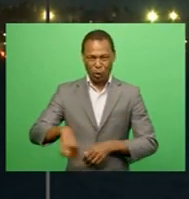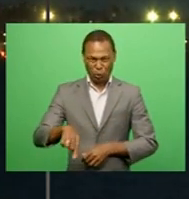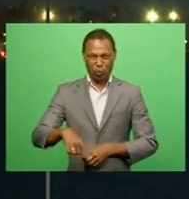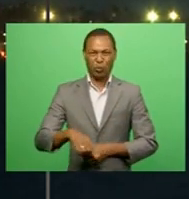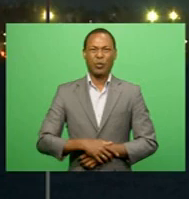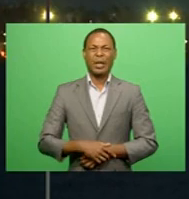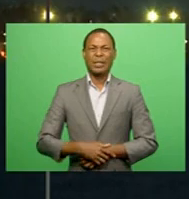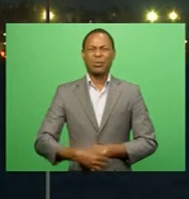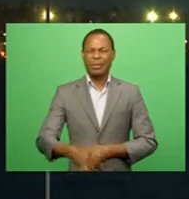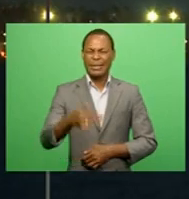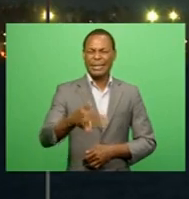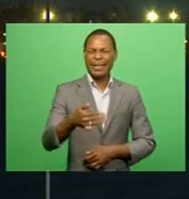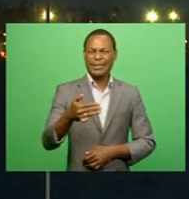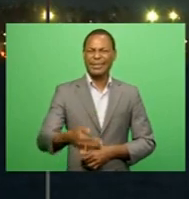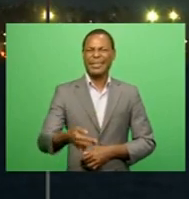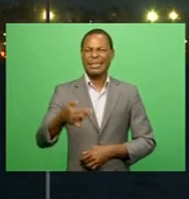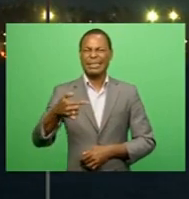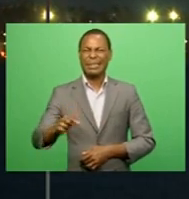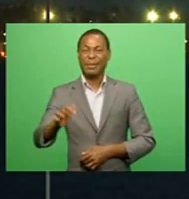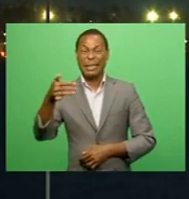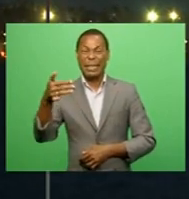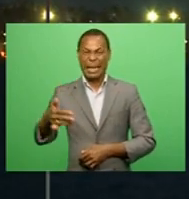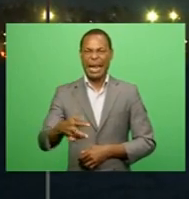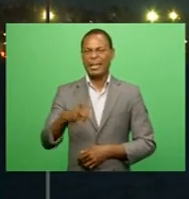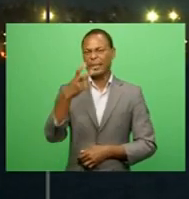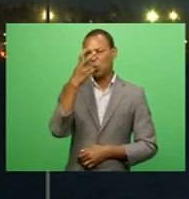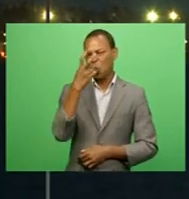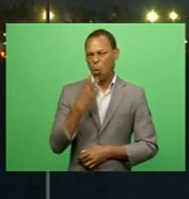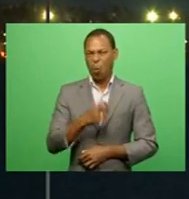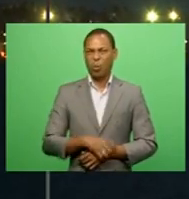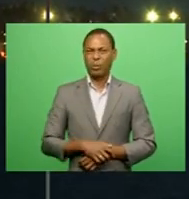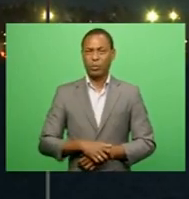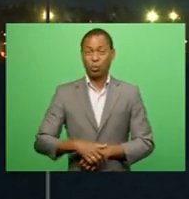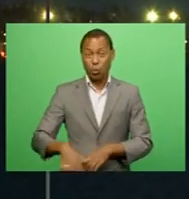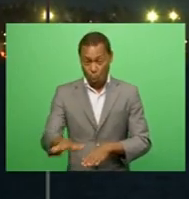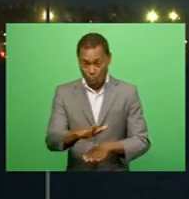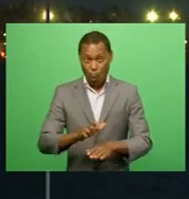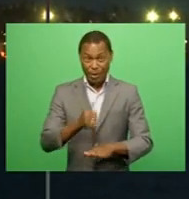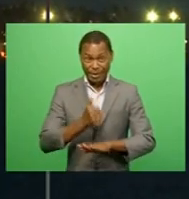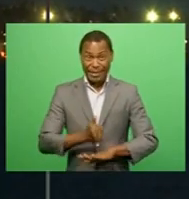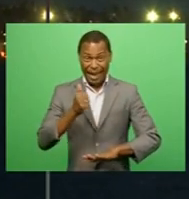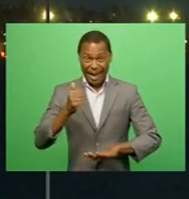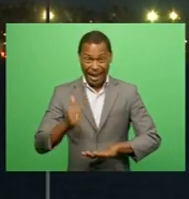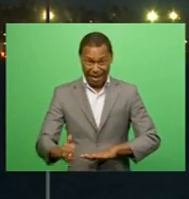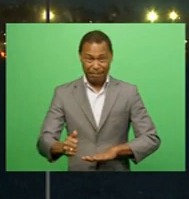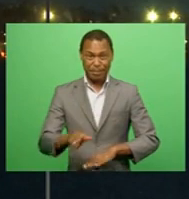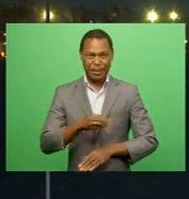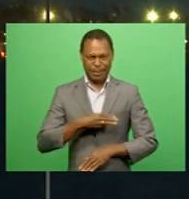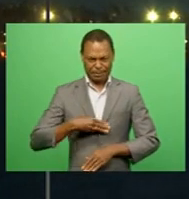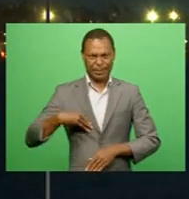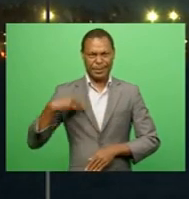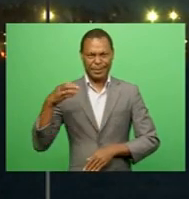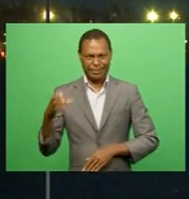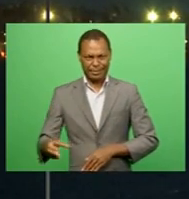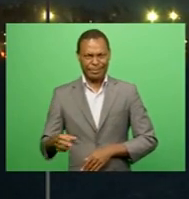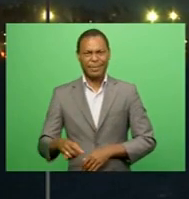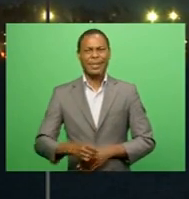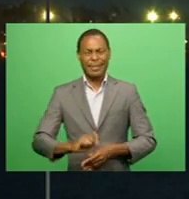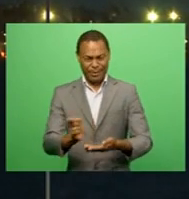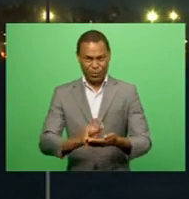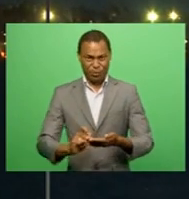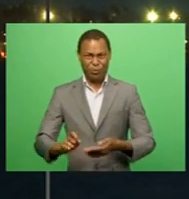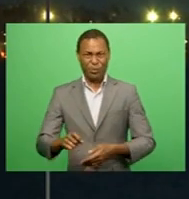of 1979 has become archaic. Local Government Ministry Acting Permanent Secretary Shaheen Ali,